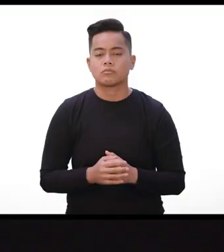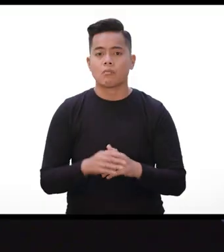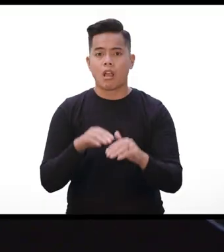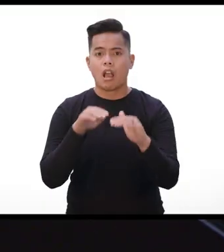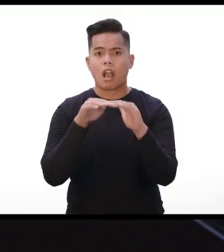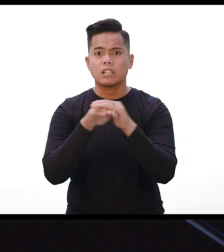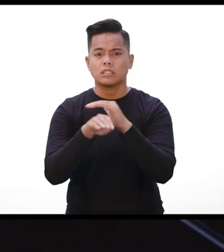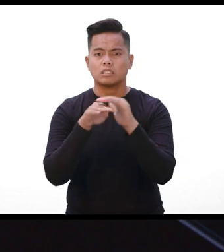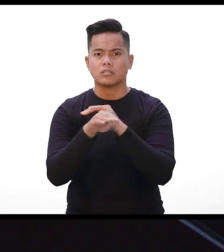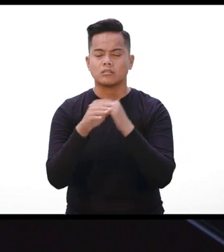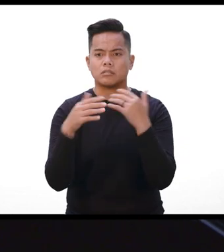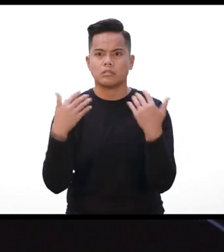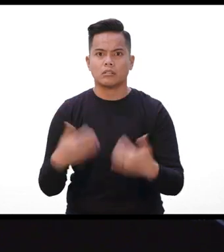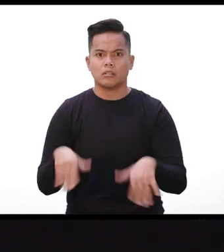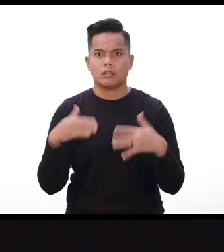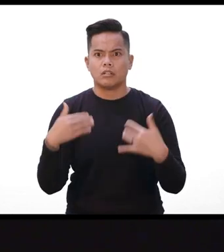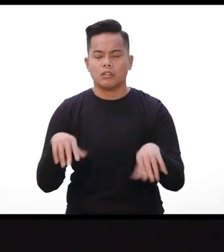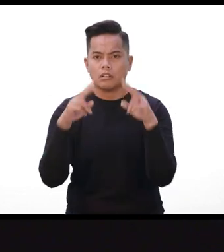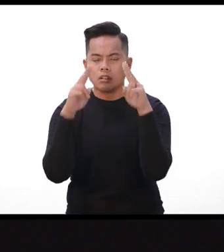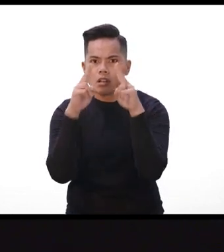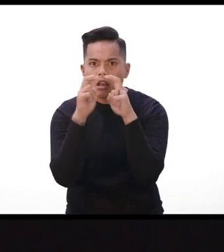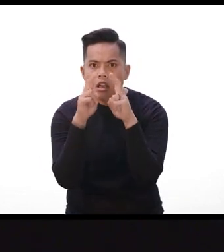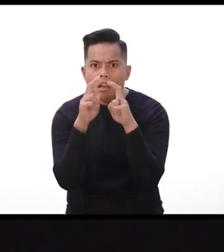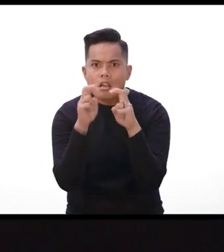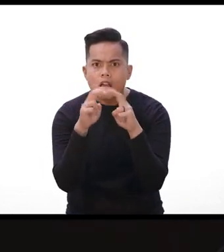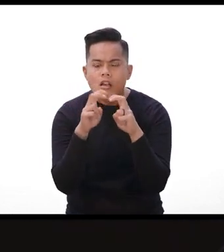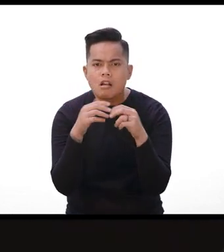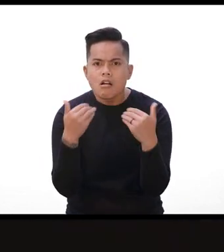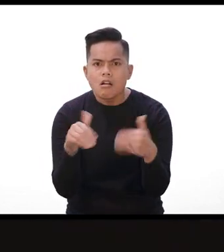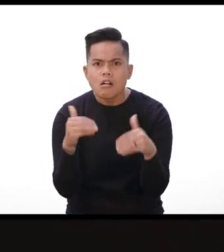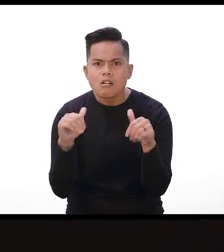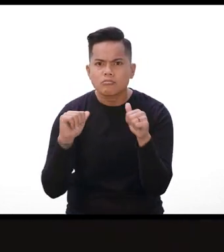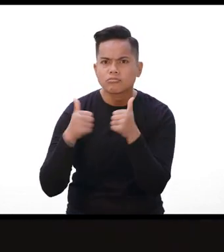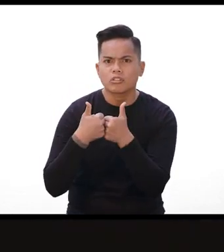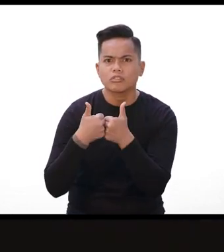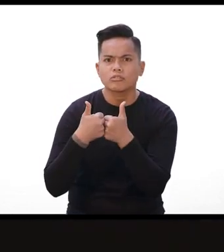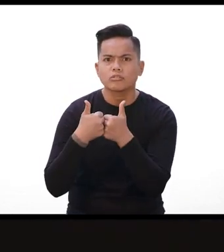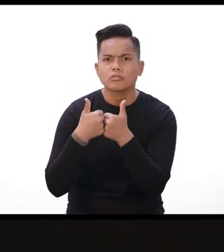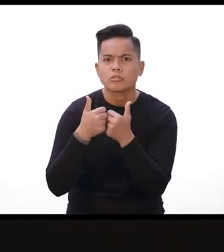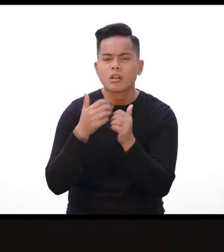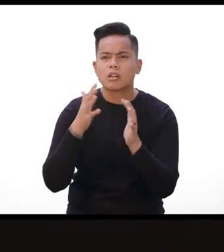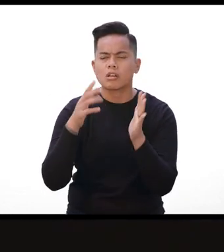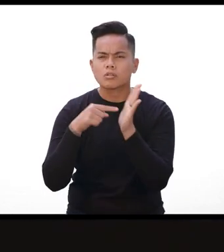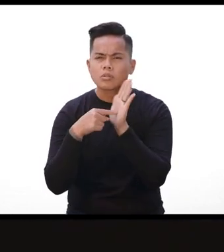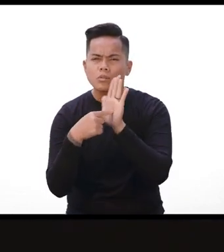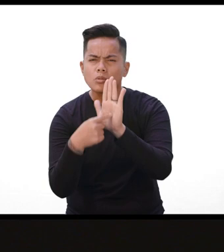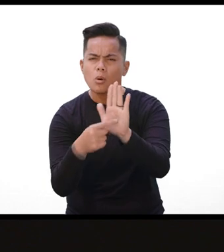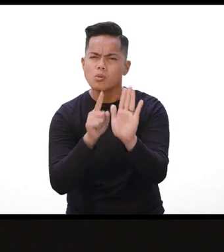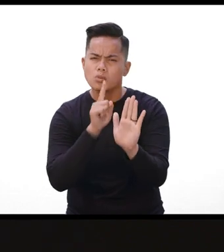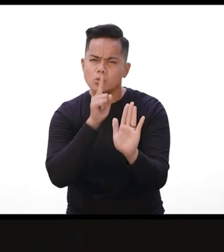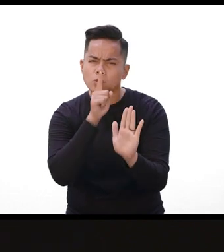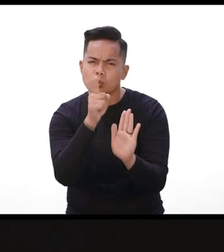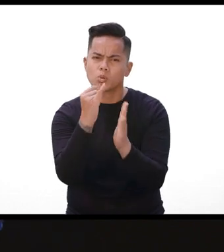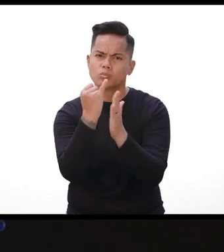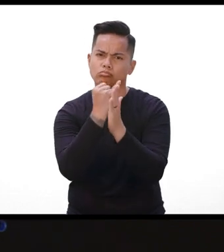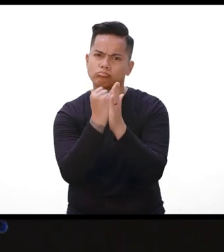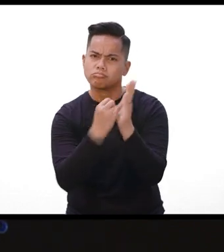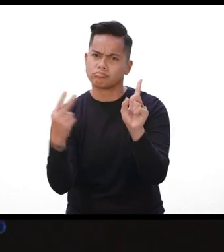her as she turns. Access as an aesthetic, it challenges us.